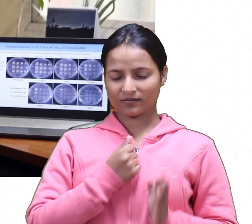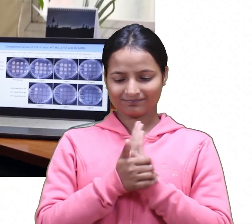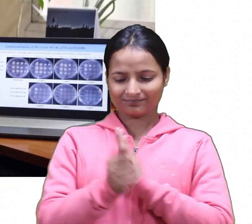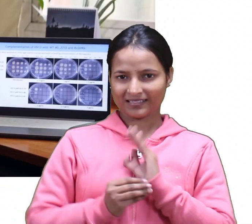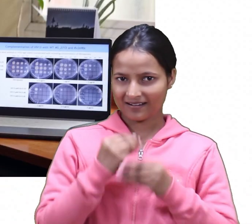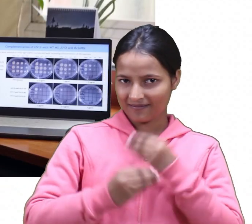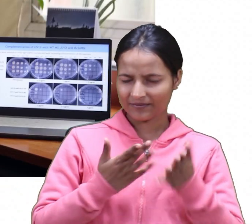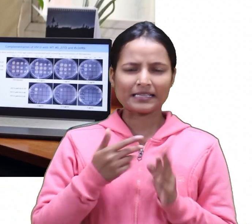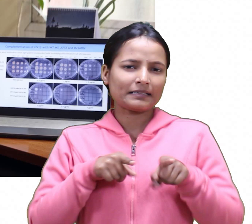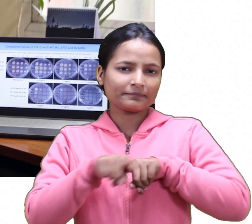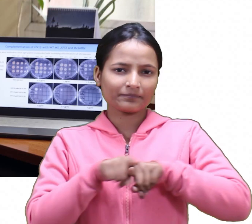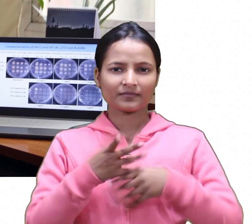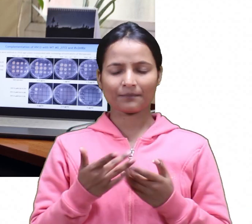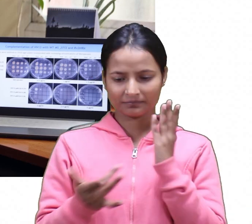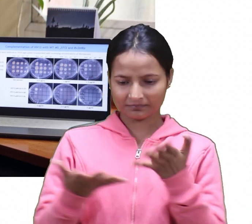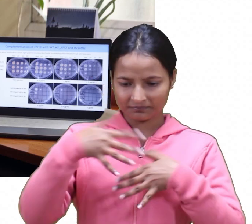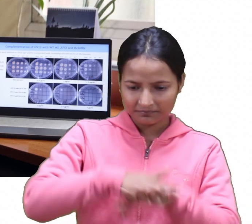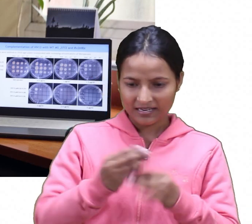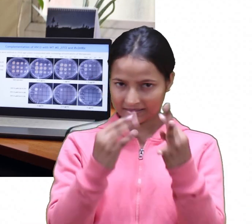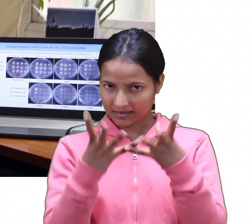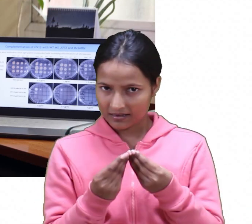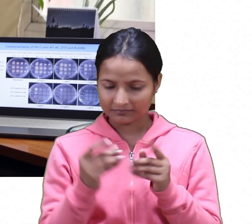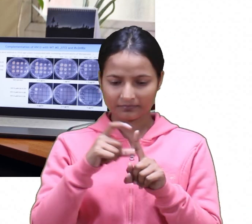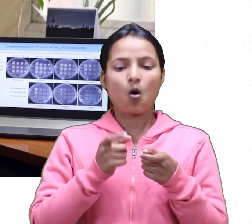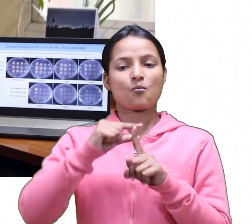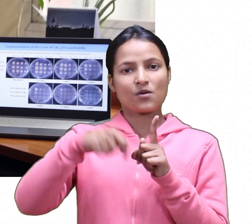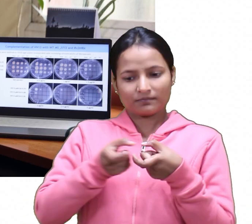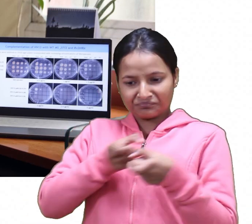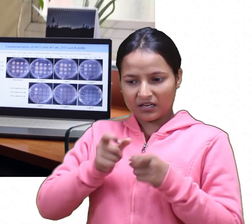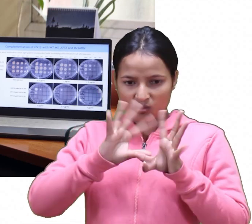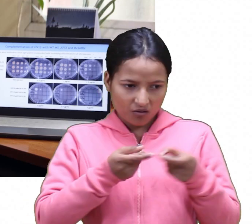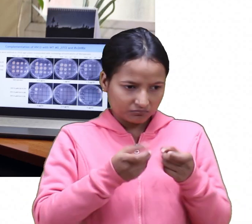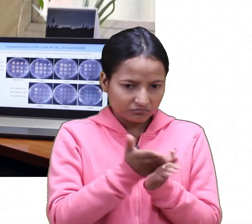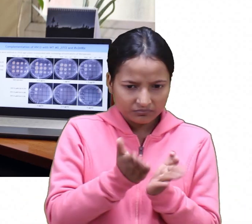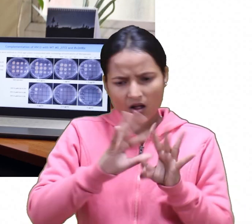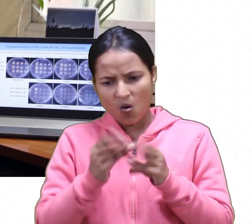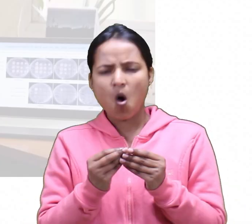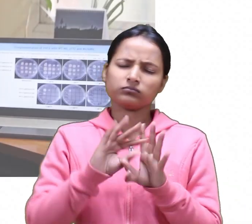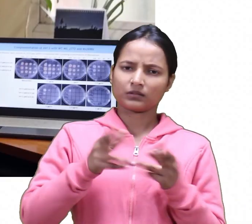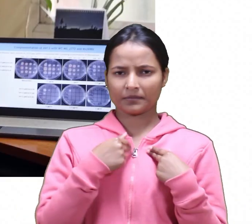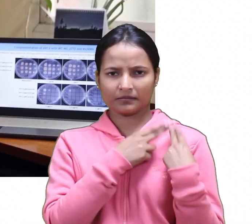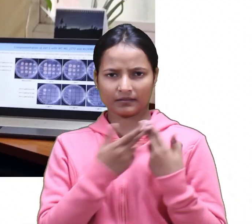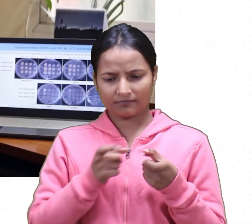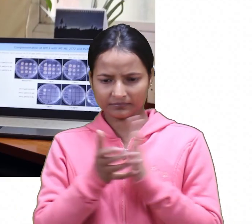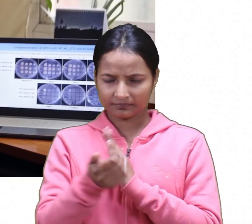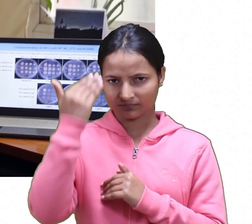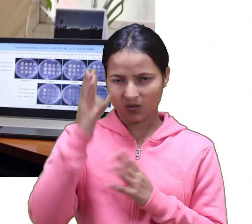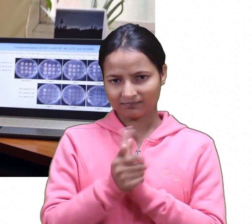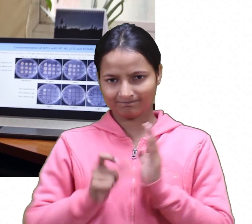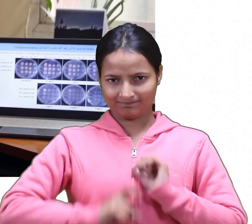like advanced laboratory techniques, project management, and data analysis. The lab's